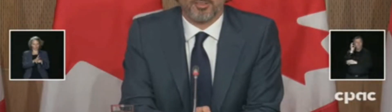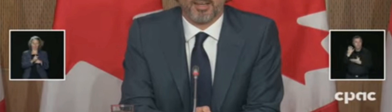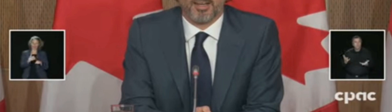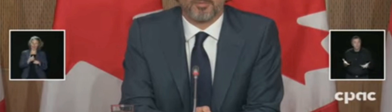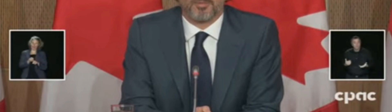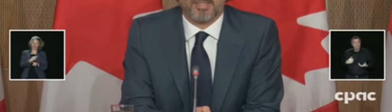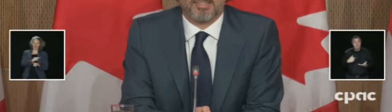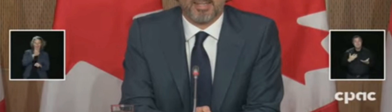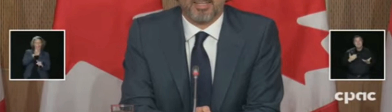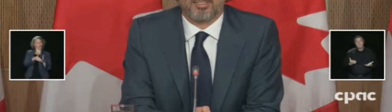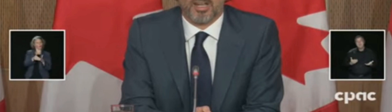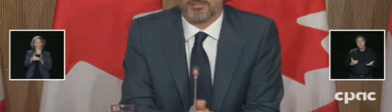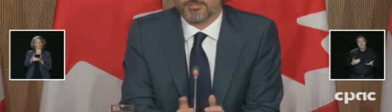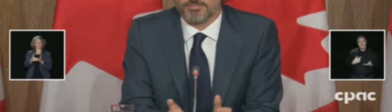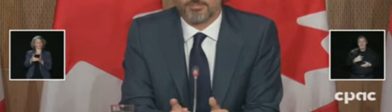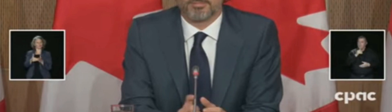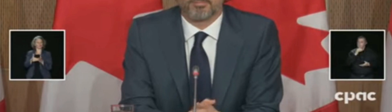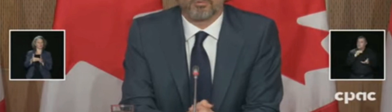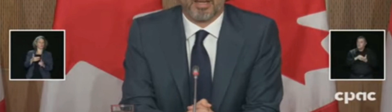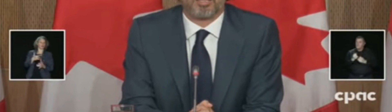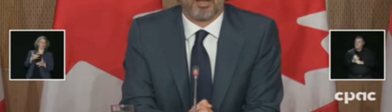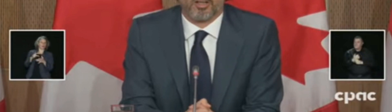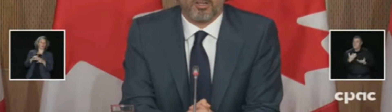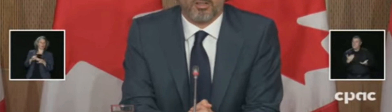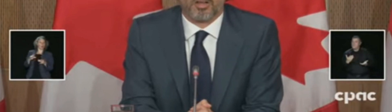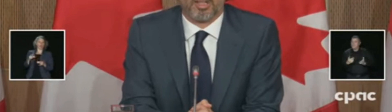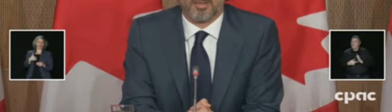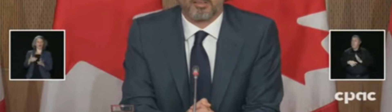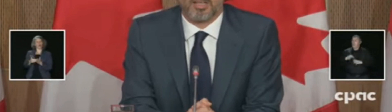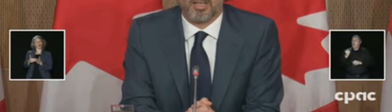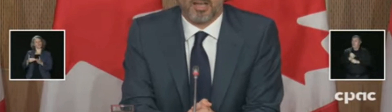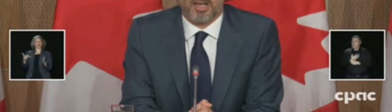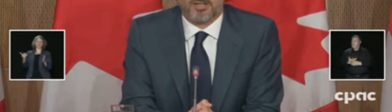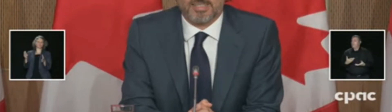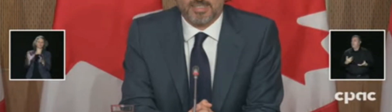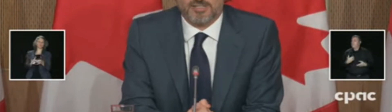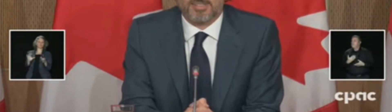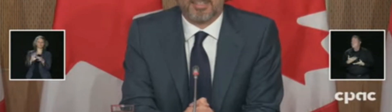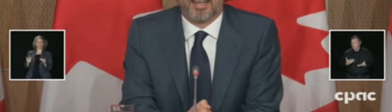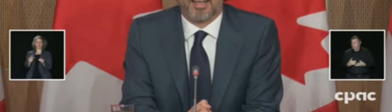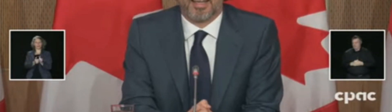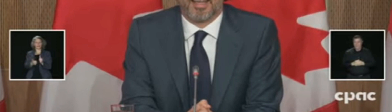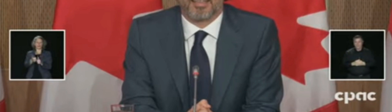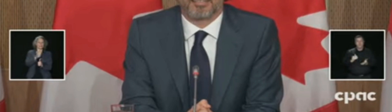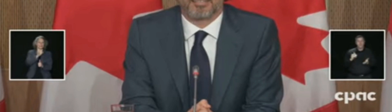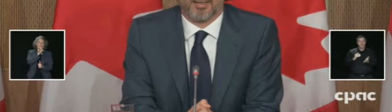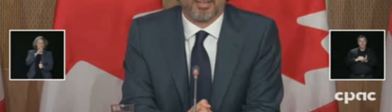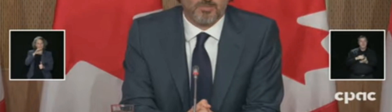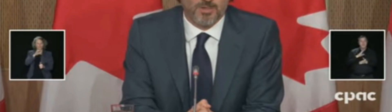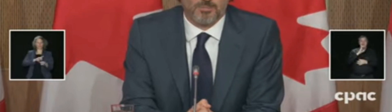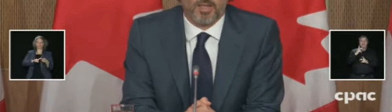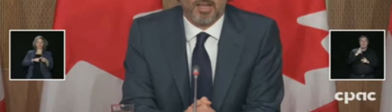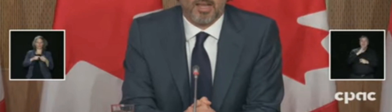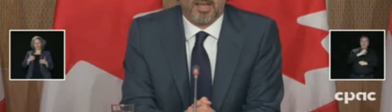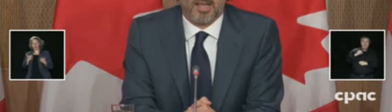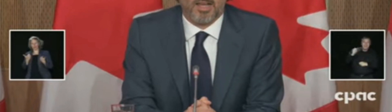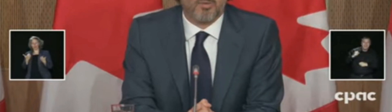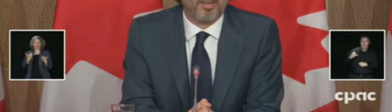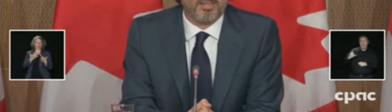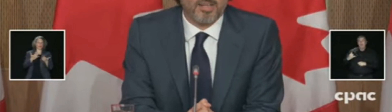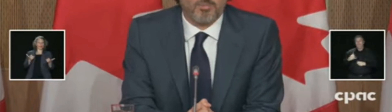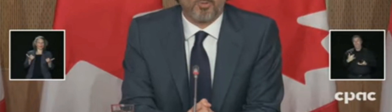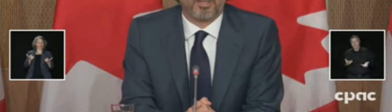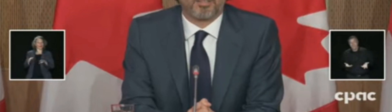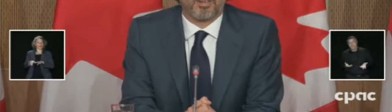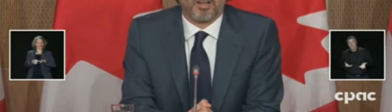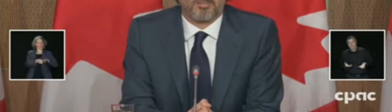do from this stage. I regularly are talking about our seniors and our young people. I want to